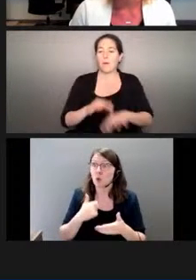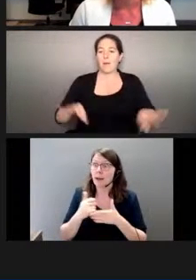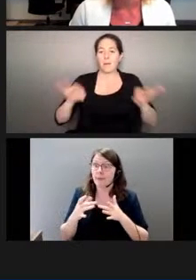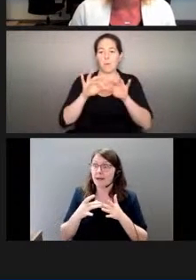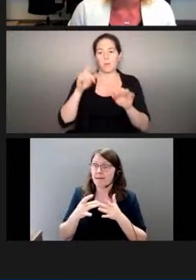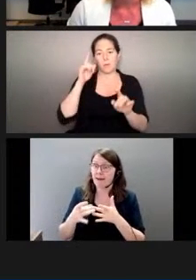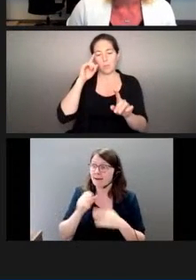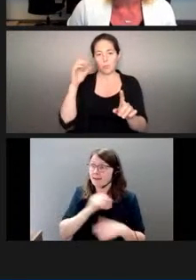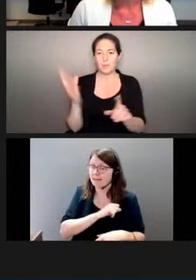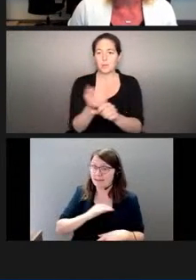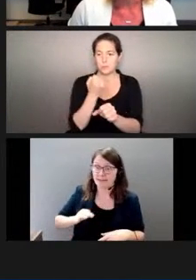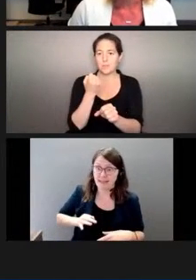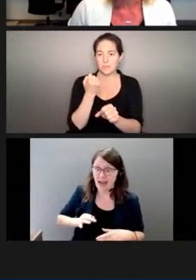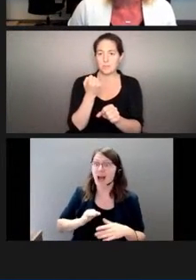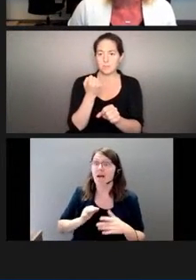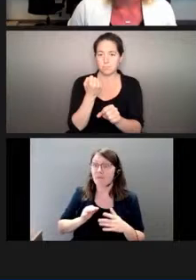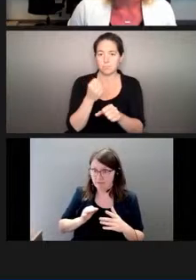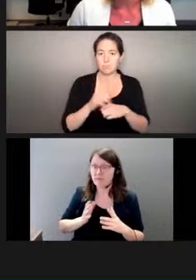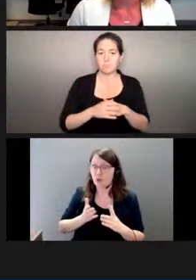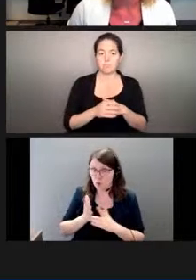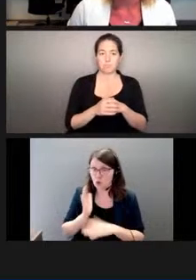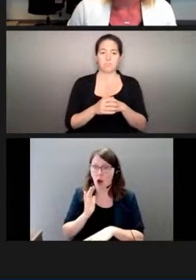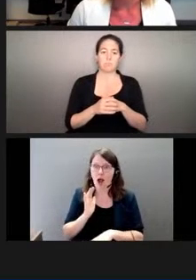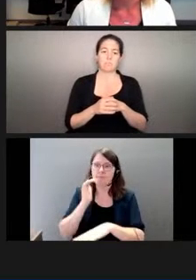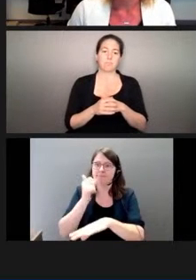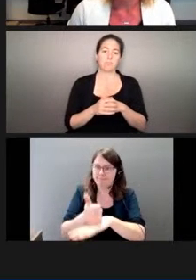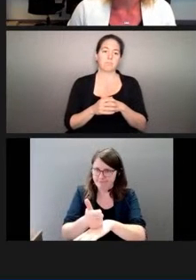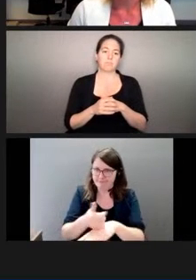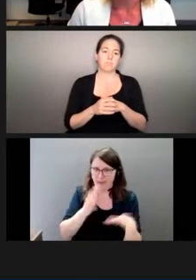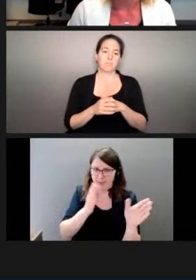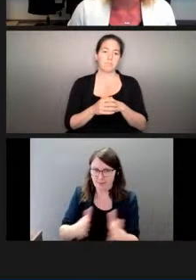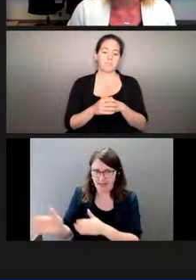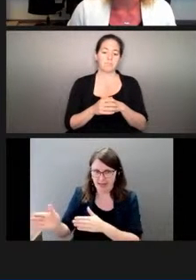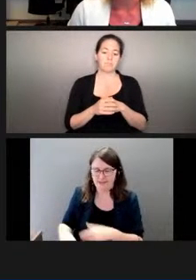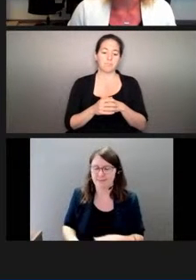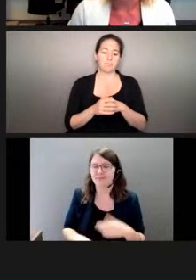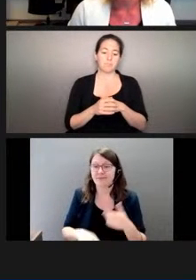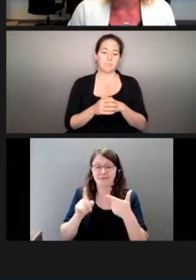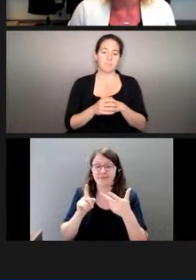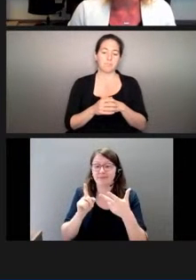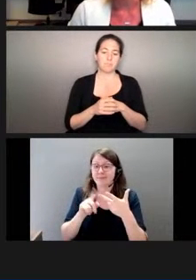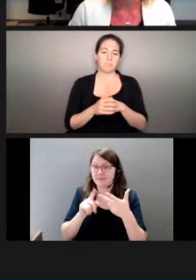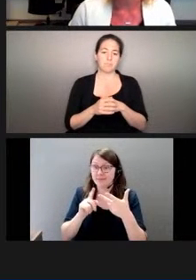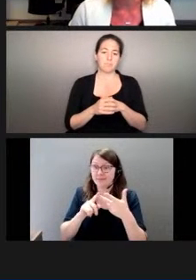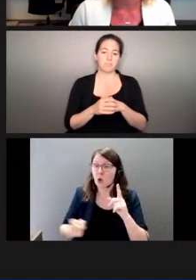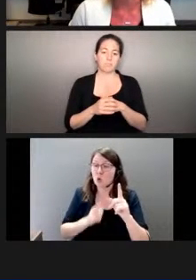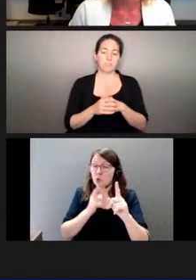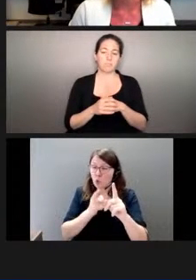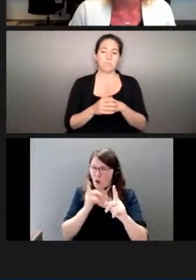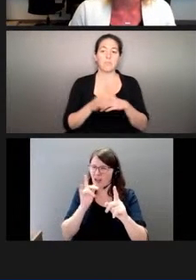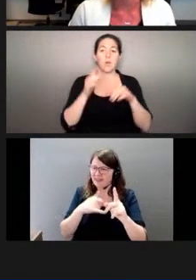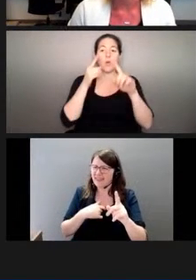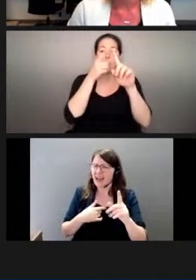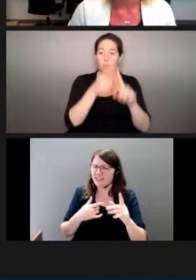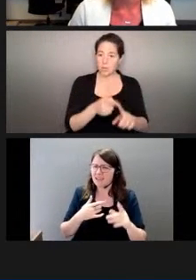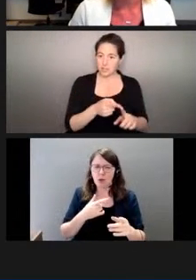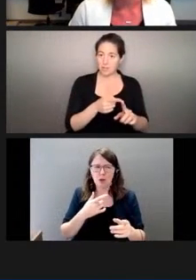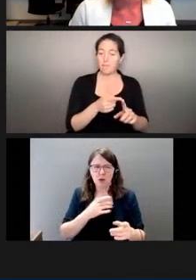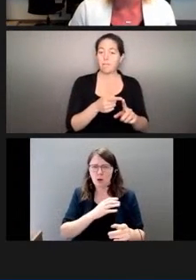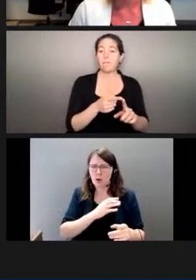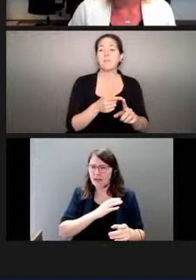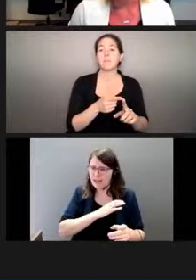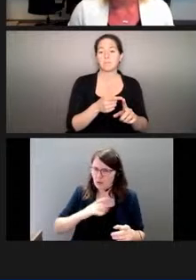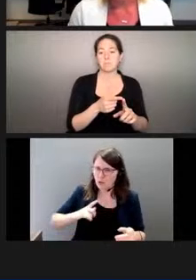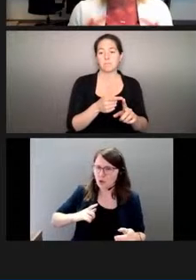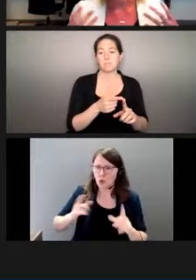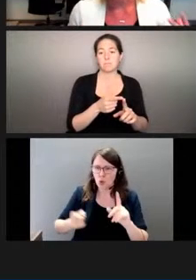plan. And the goals will define the outcomes that Council wants the waste plan to achieve. And it's going to help transition the vision